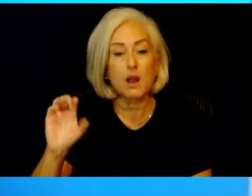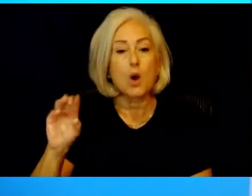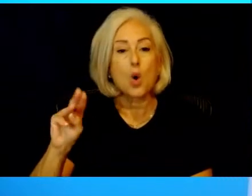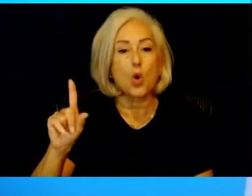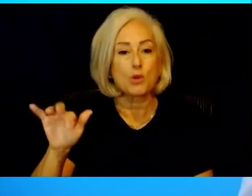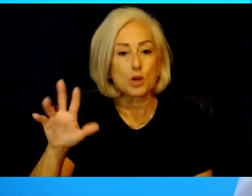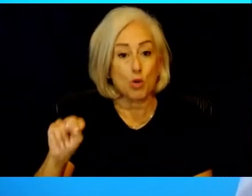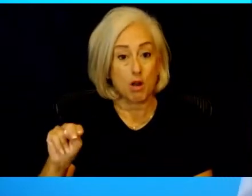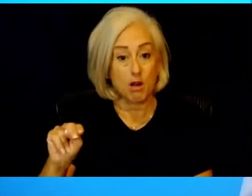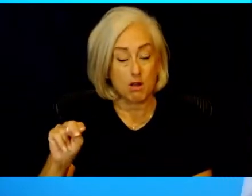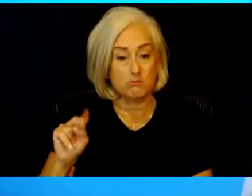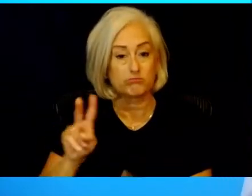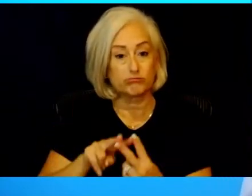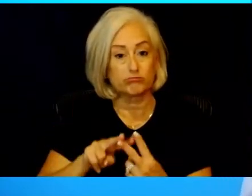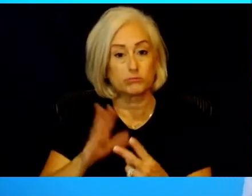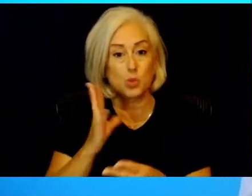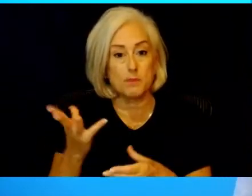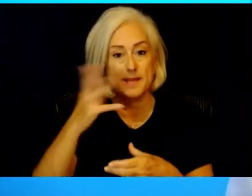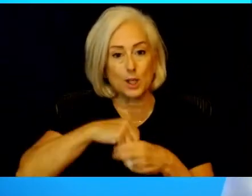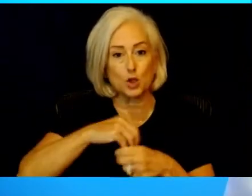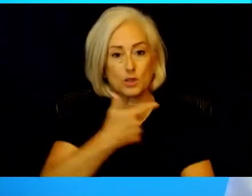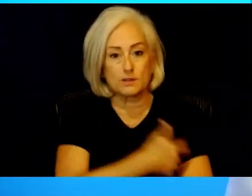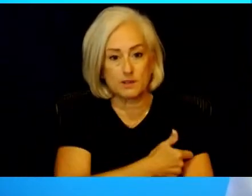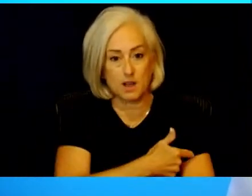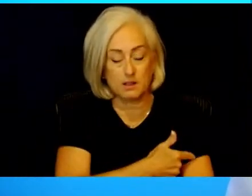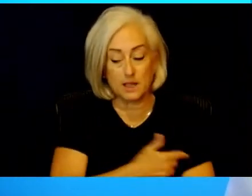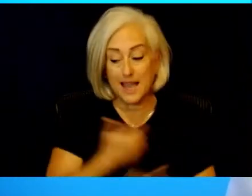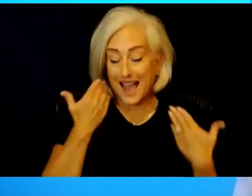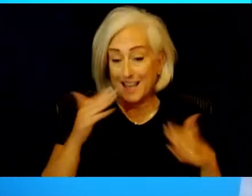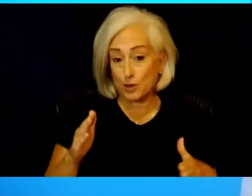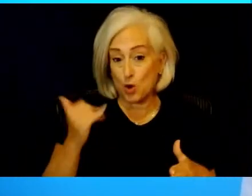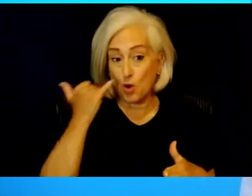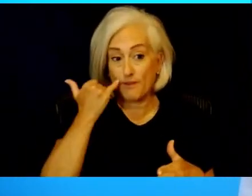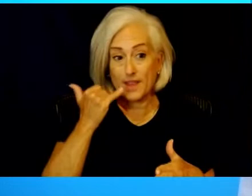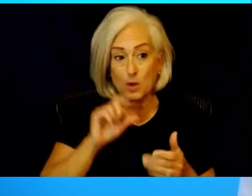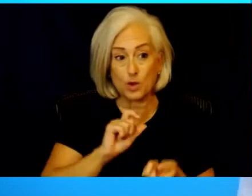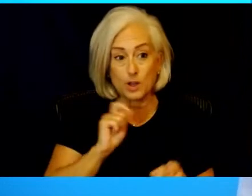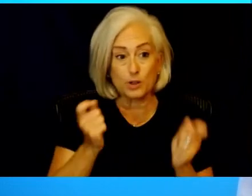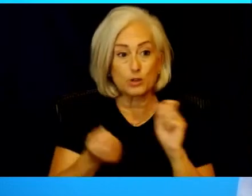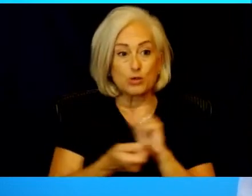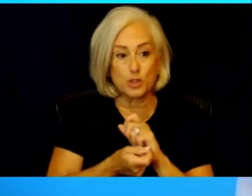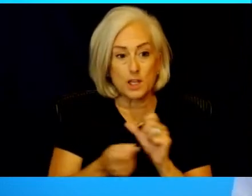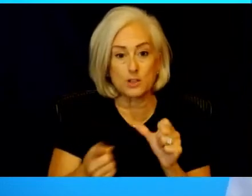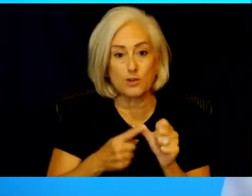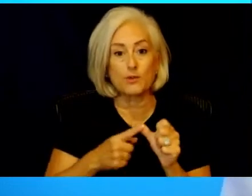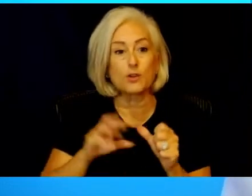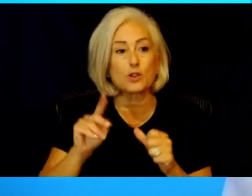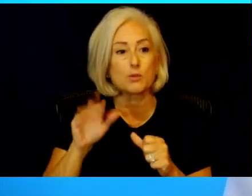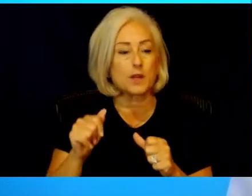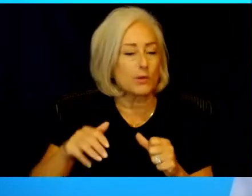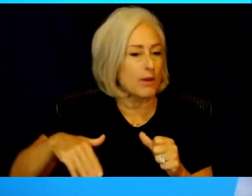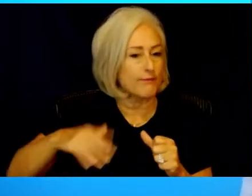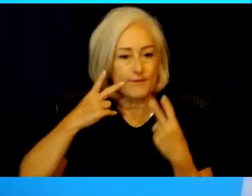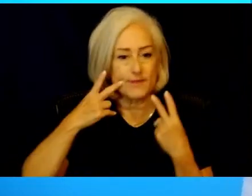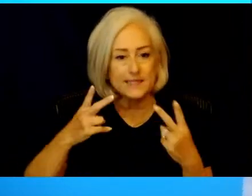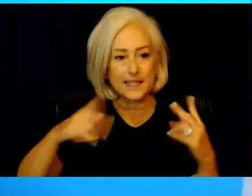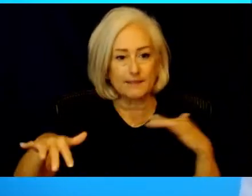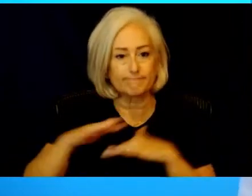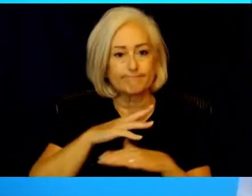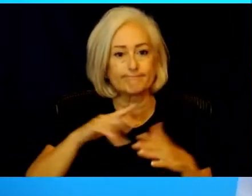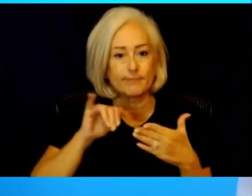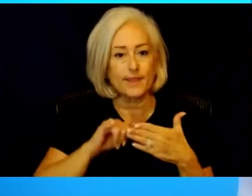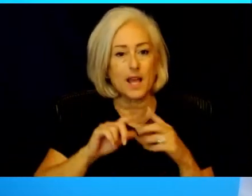from the first Omicron, which is now, again, defunct. We aren't seeing any circulation of that, or to a